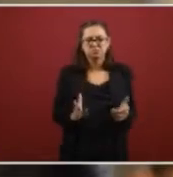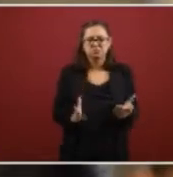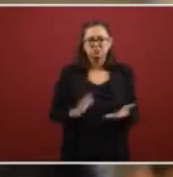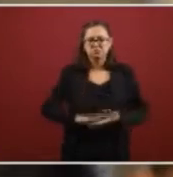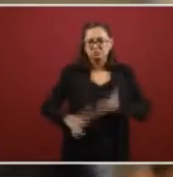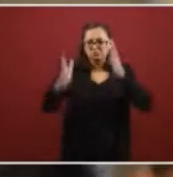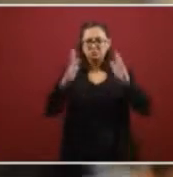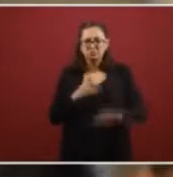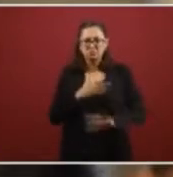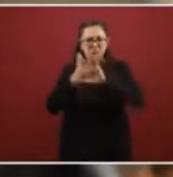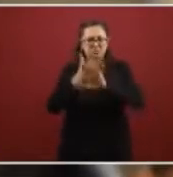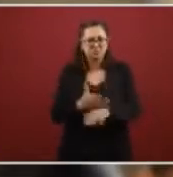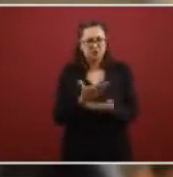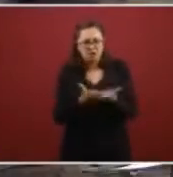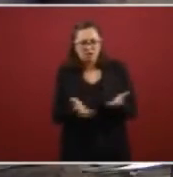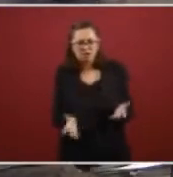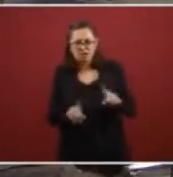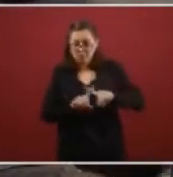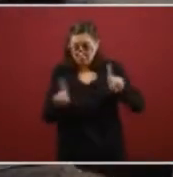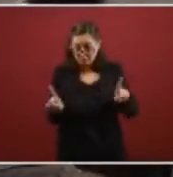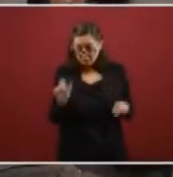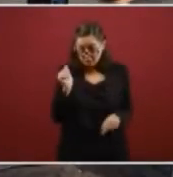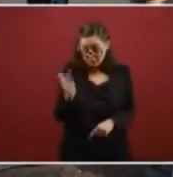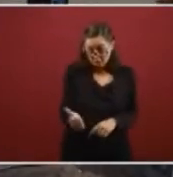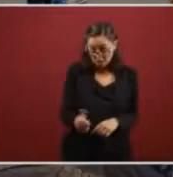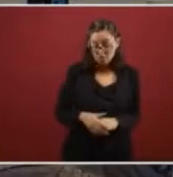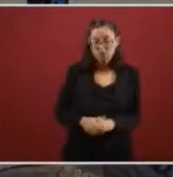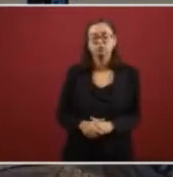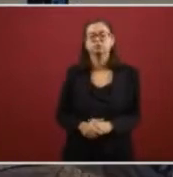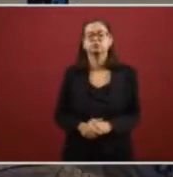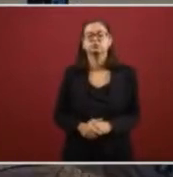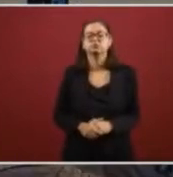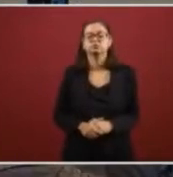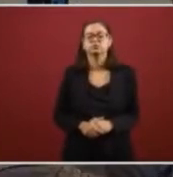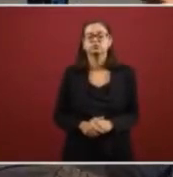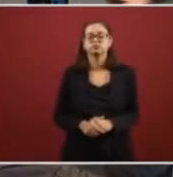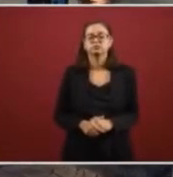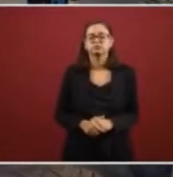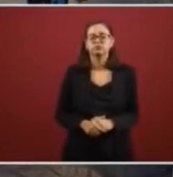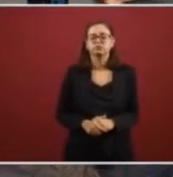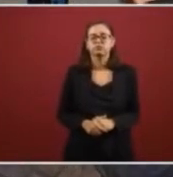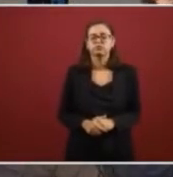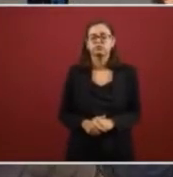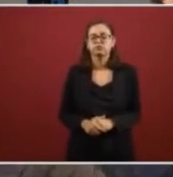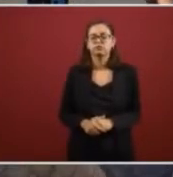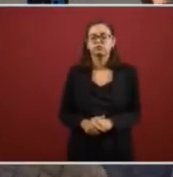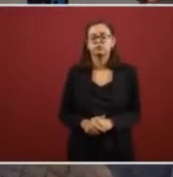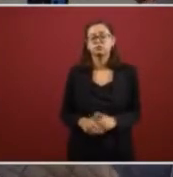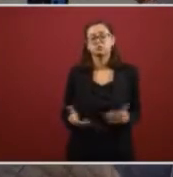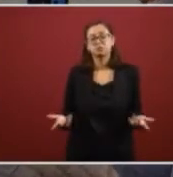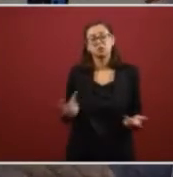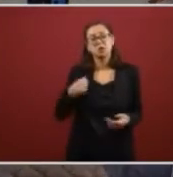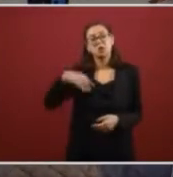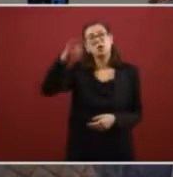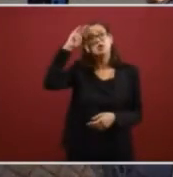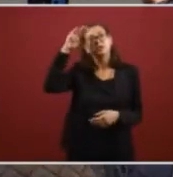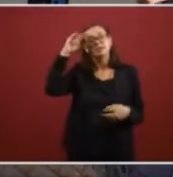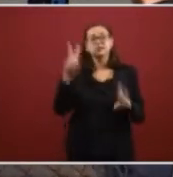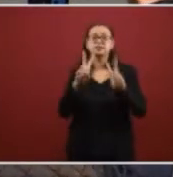well and not doing anything violent. Yes, I think that in